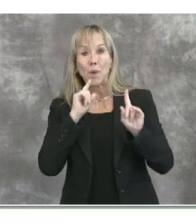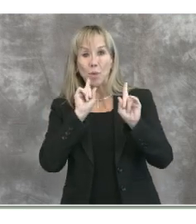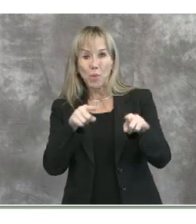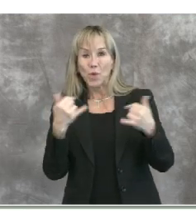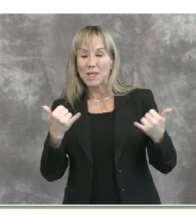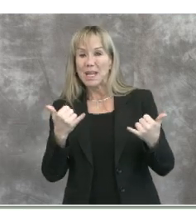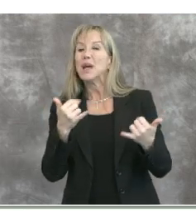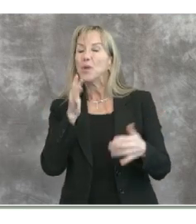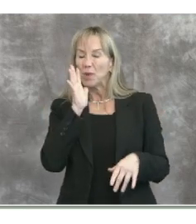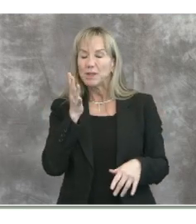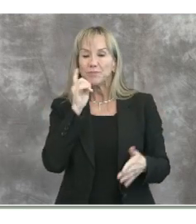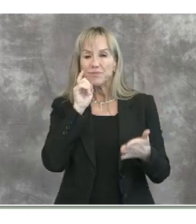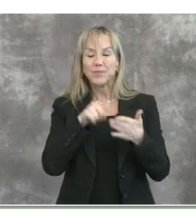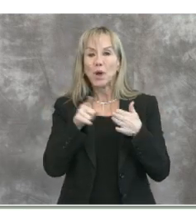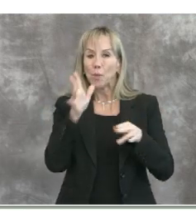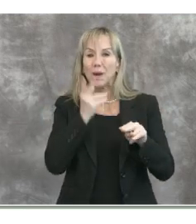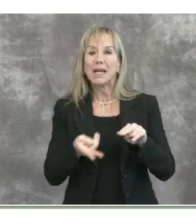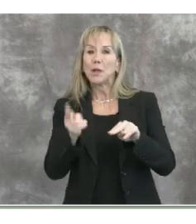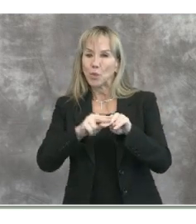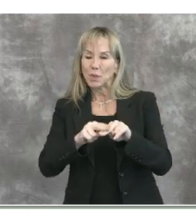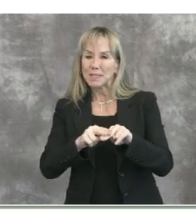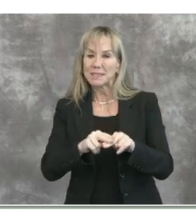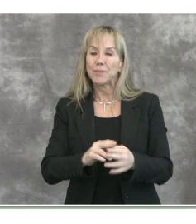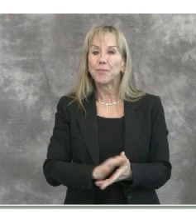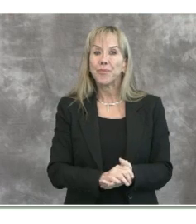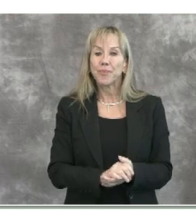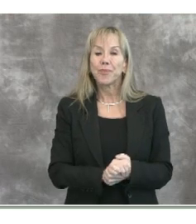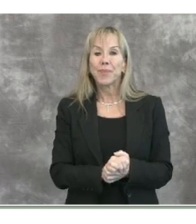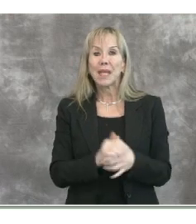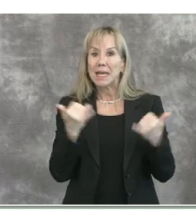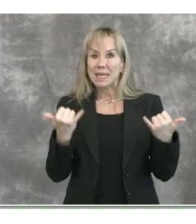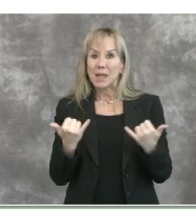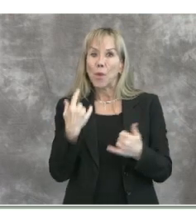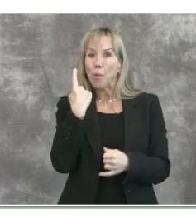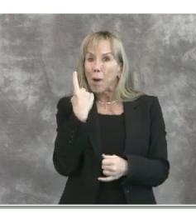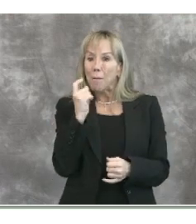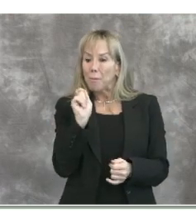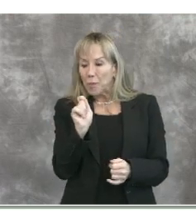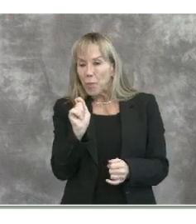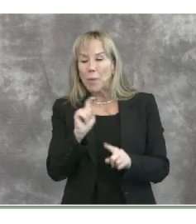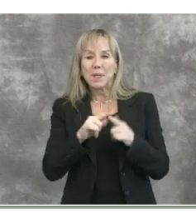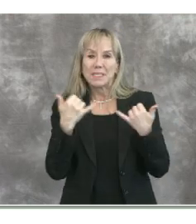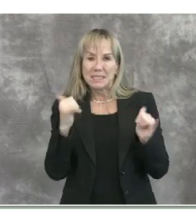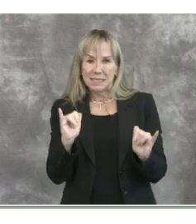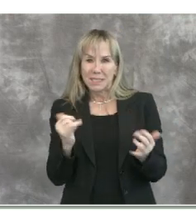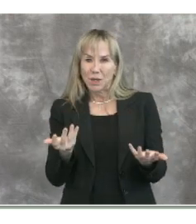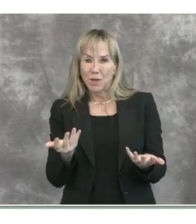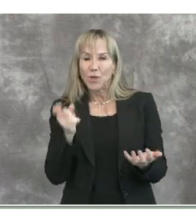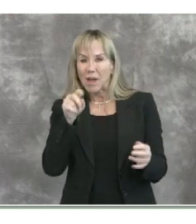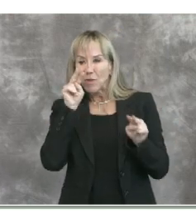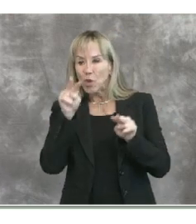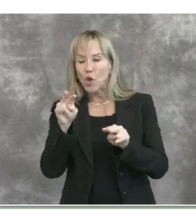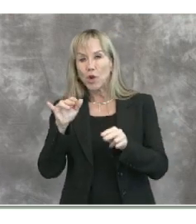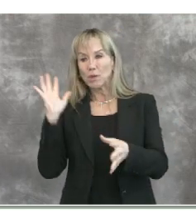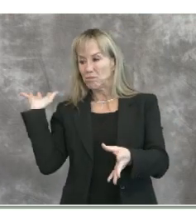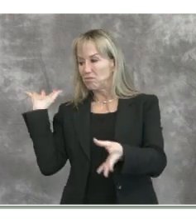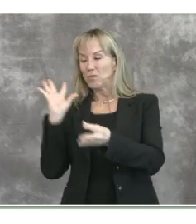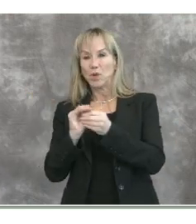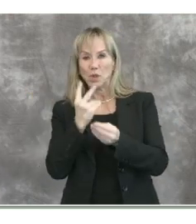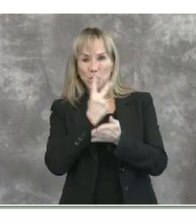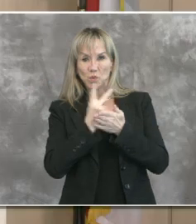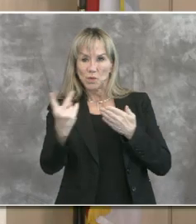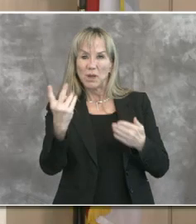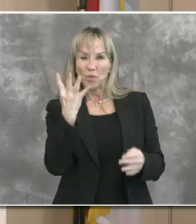you will see that increase. Even today is only 1 point. We have to look at the past 14 days.